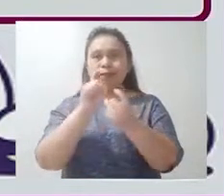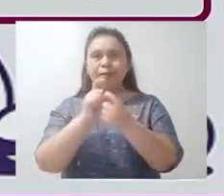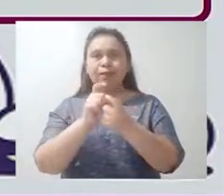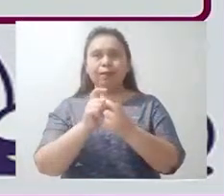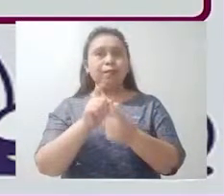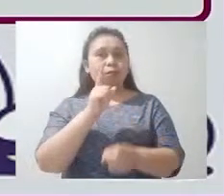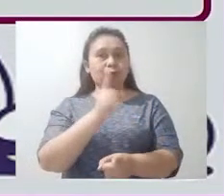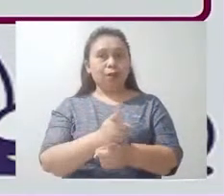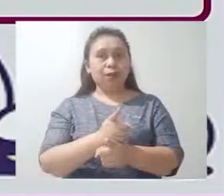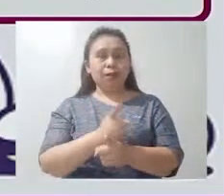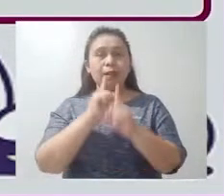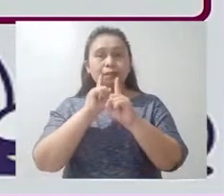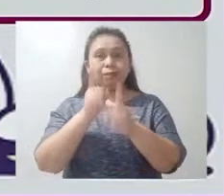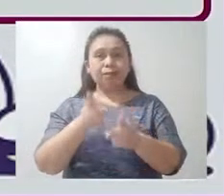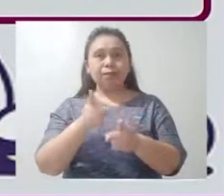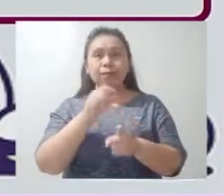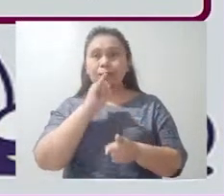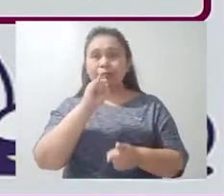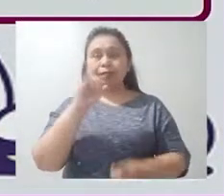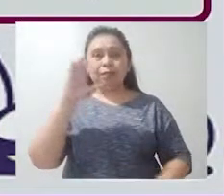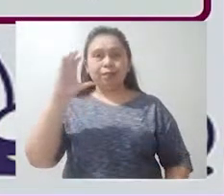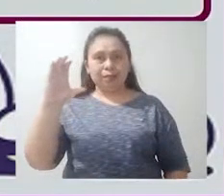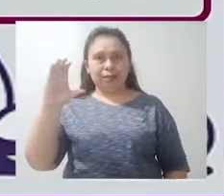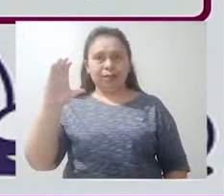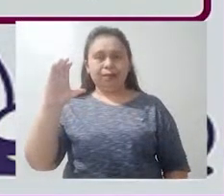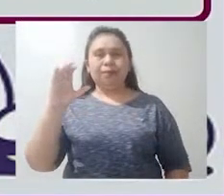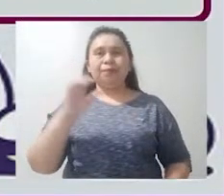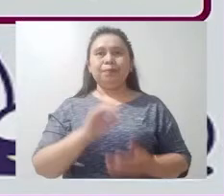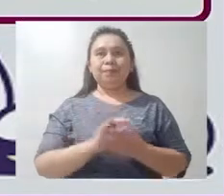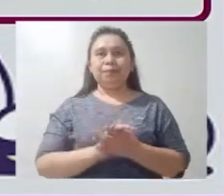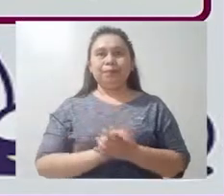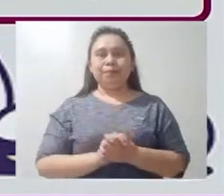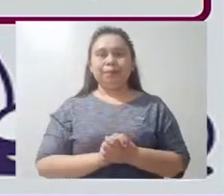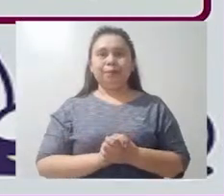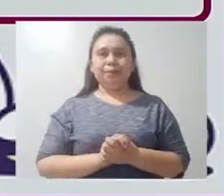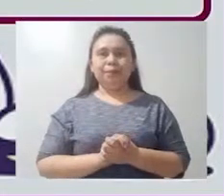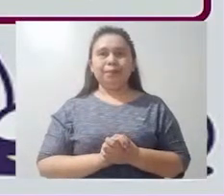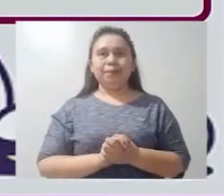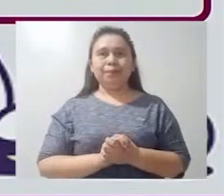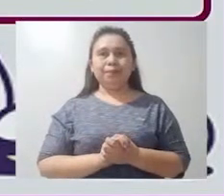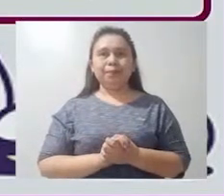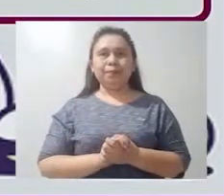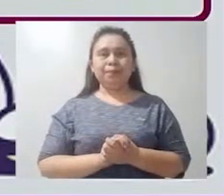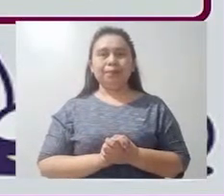Exactly! The correct answer is C, Erlenmeyer flask.